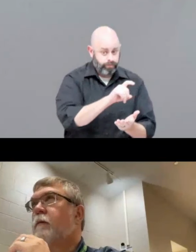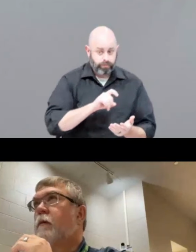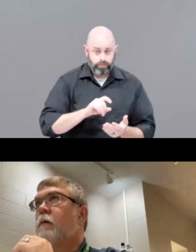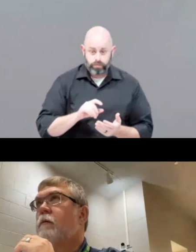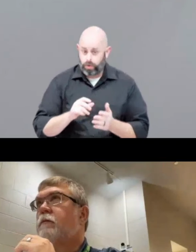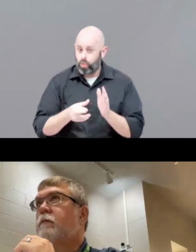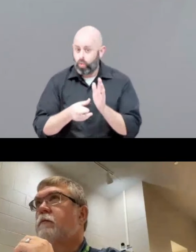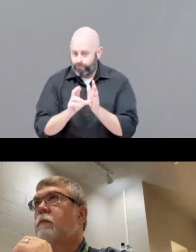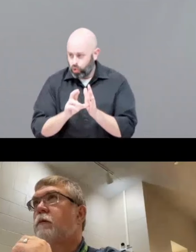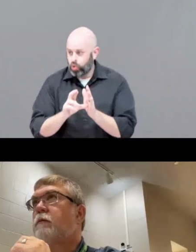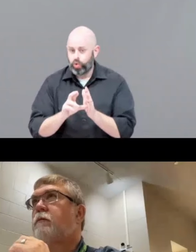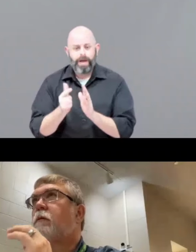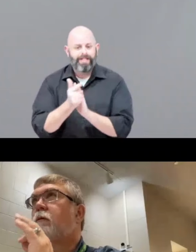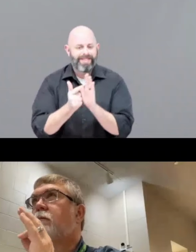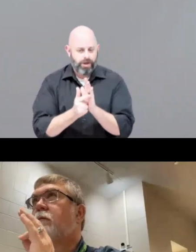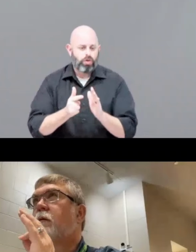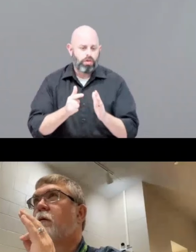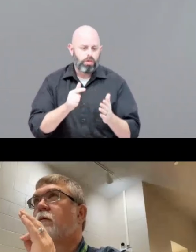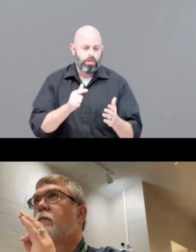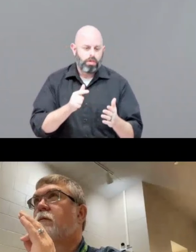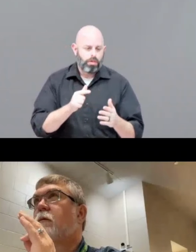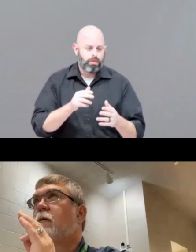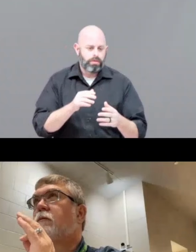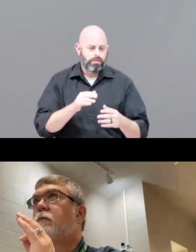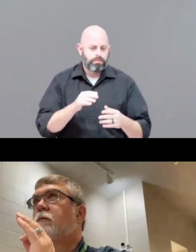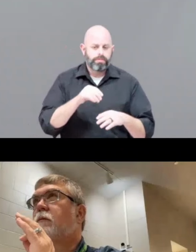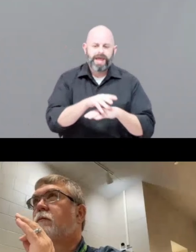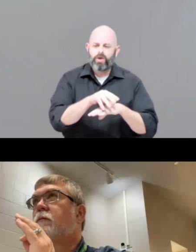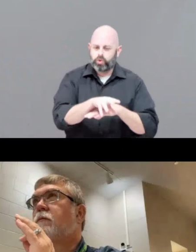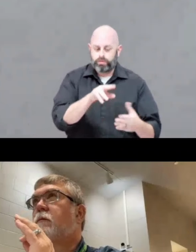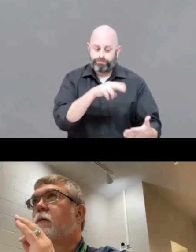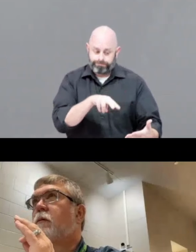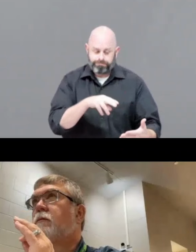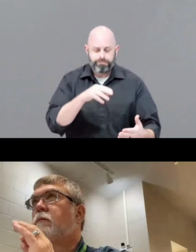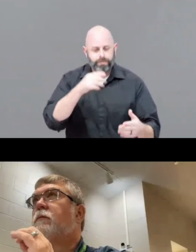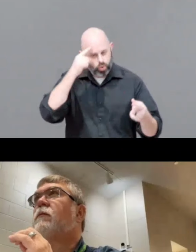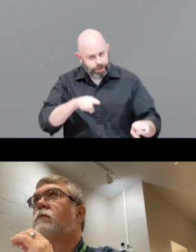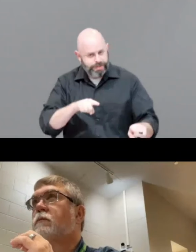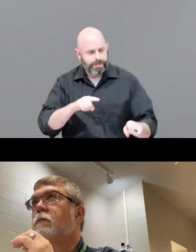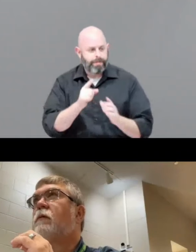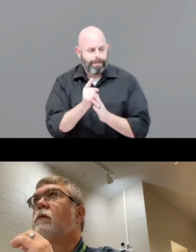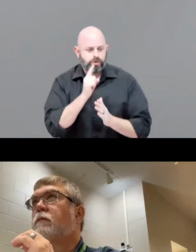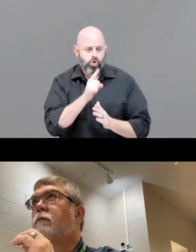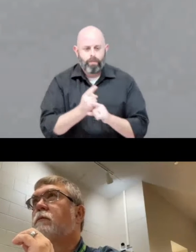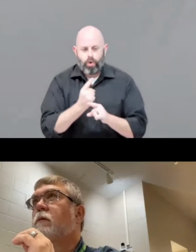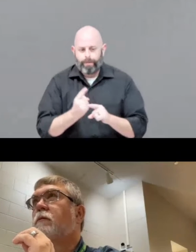Have been reviewed by legal counsel and agree that they are proper.